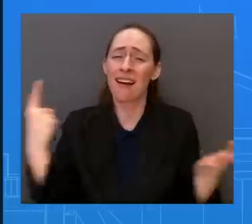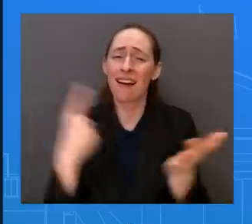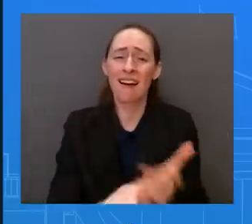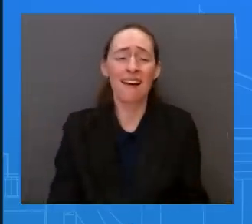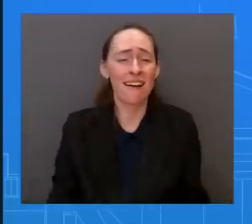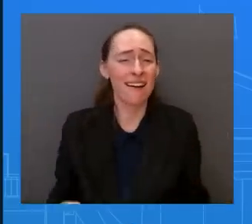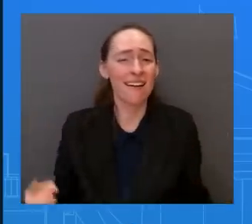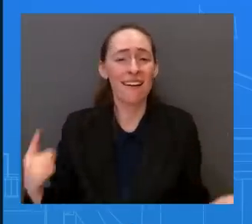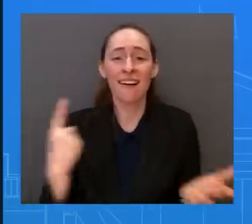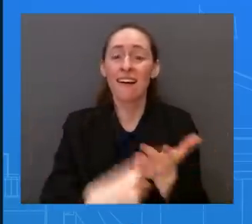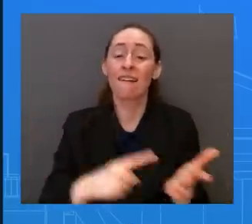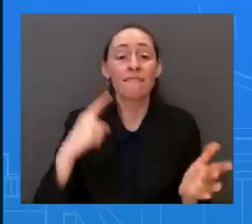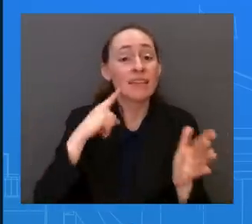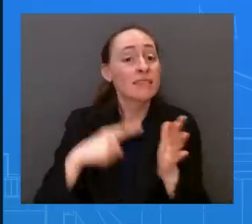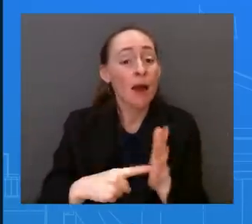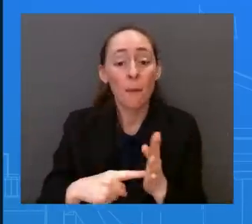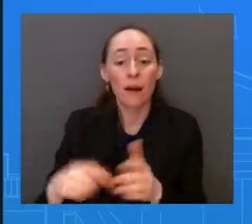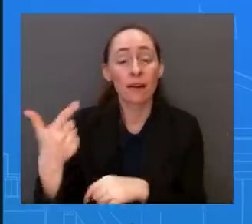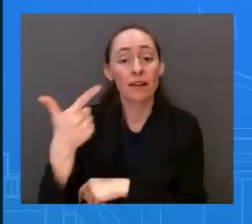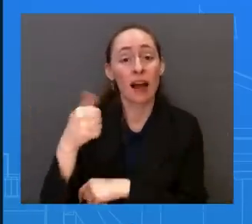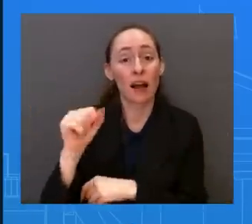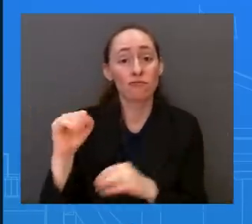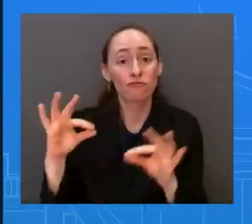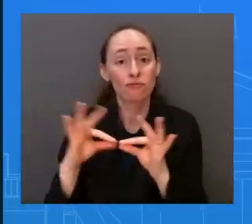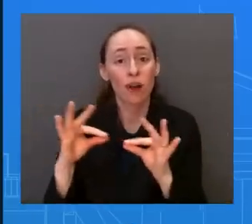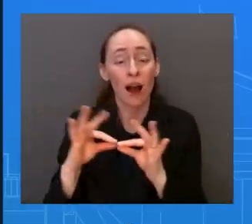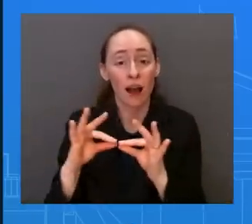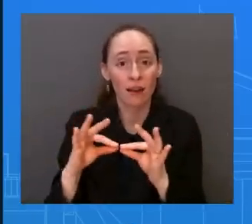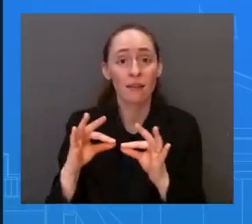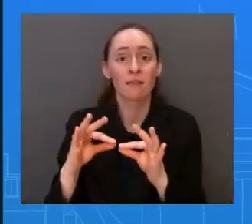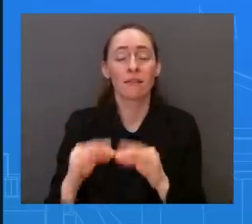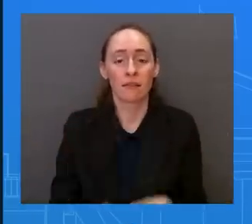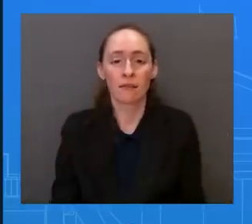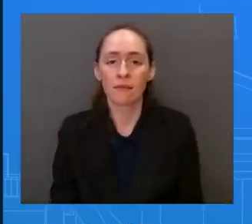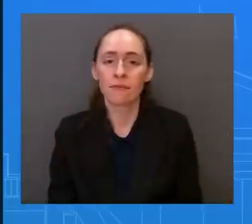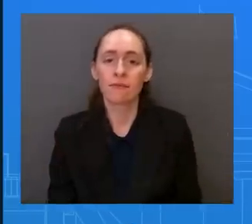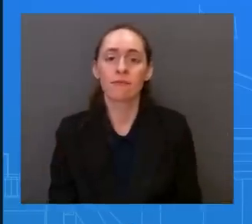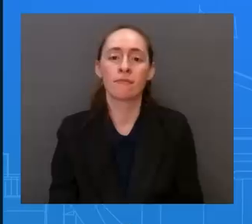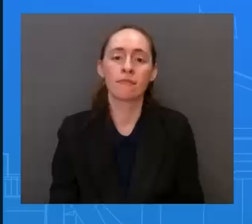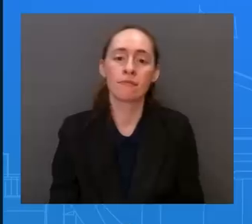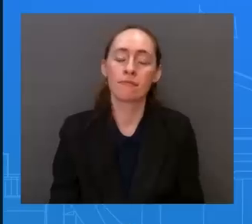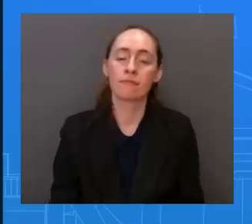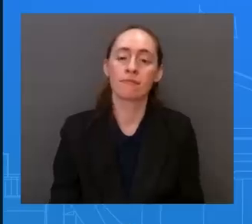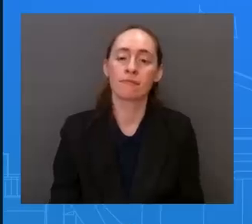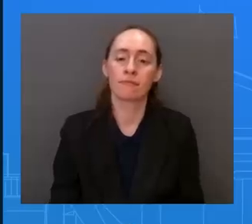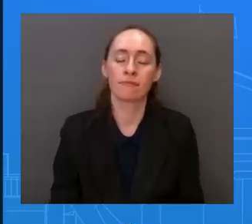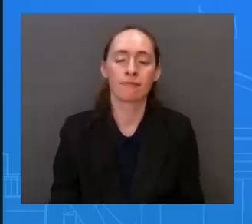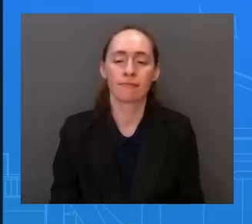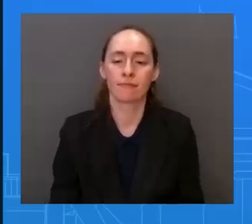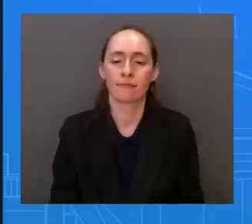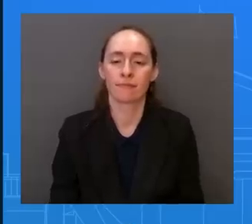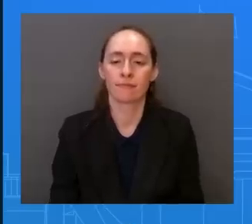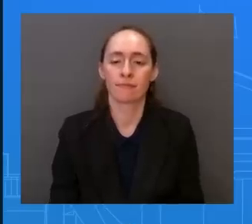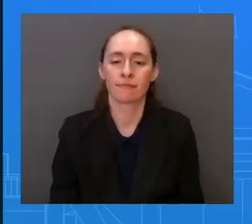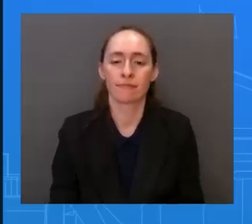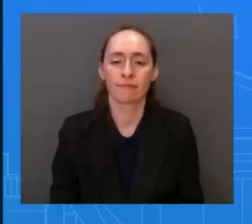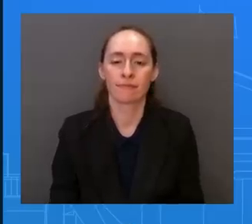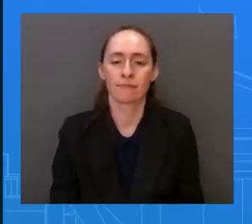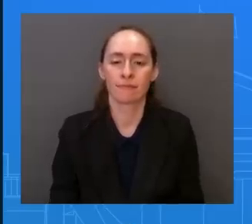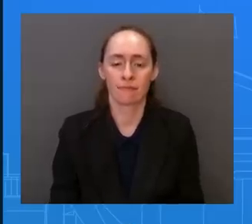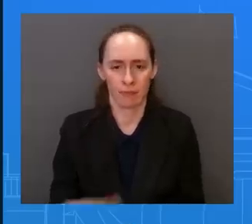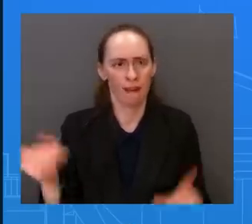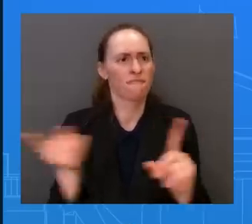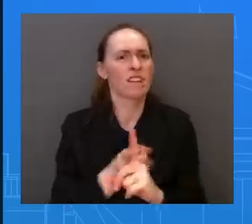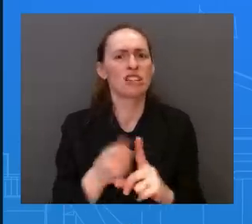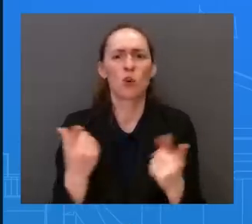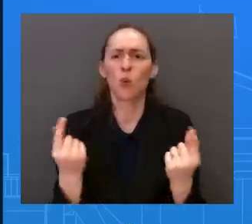invasion. From things very visible in public, like the historically strategic petroleum reserve, to things the president is doing every